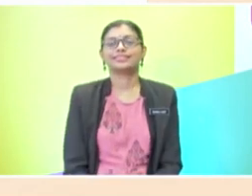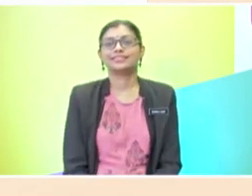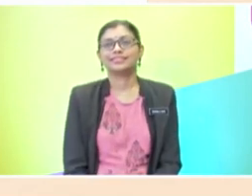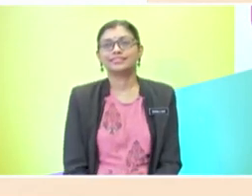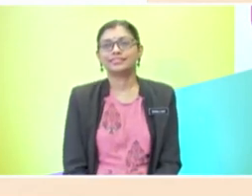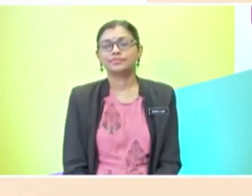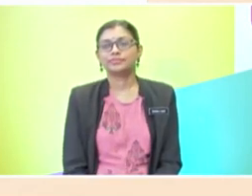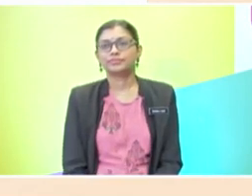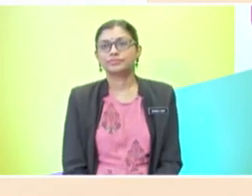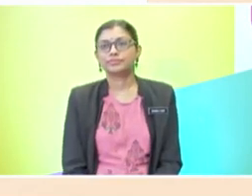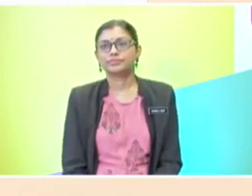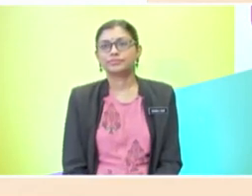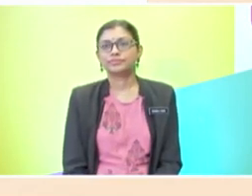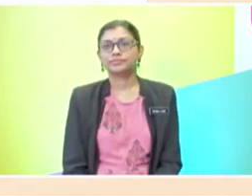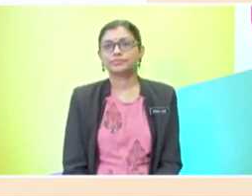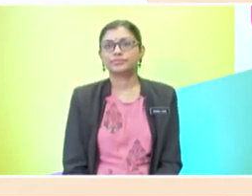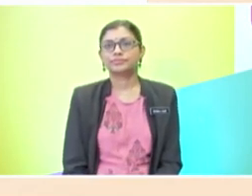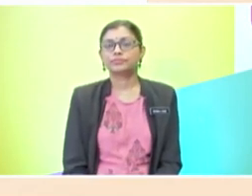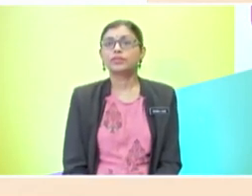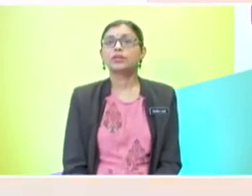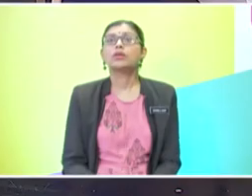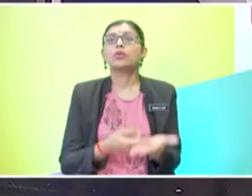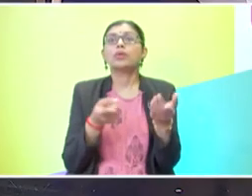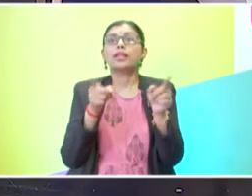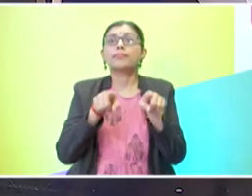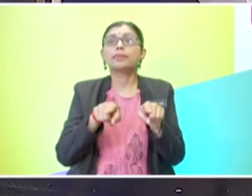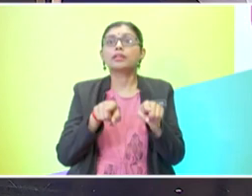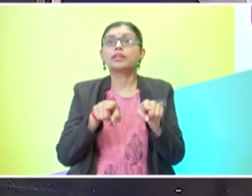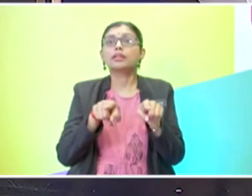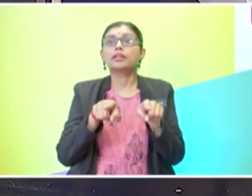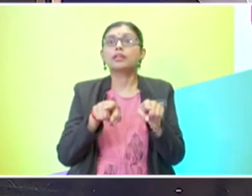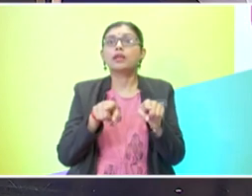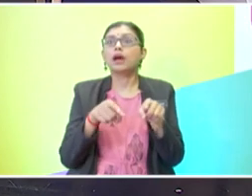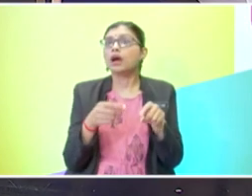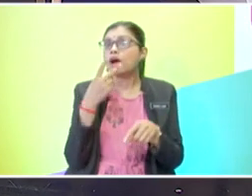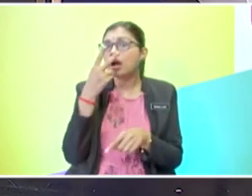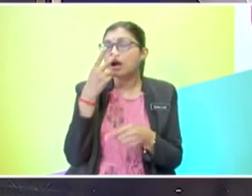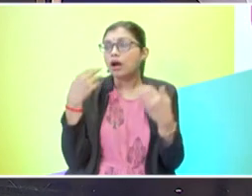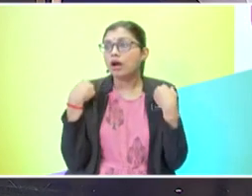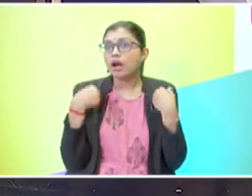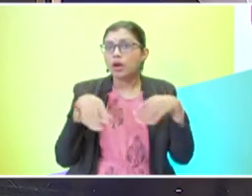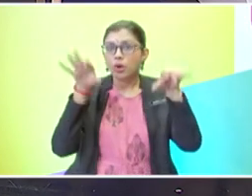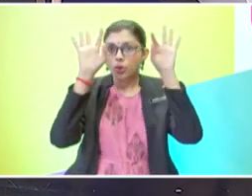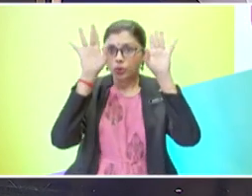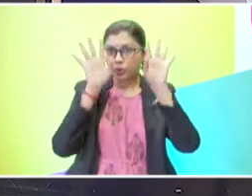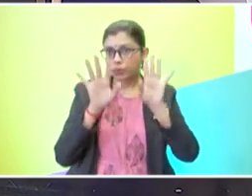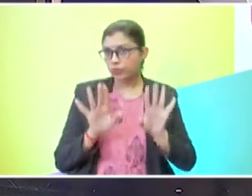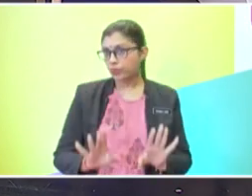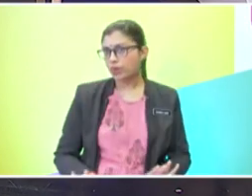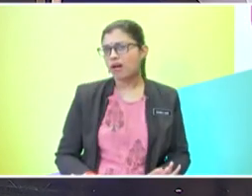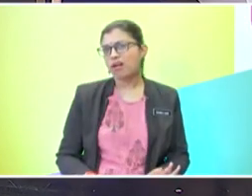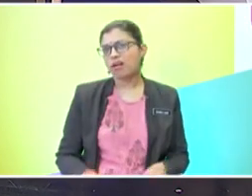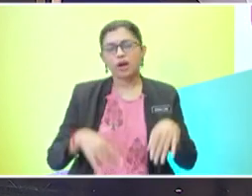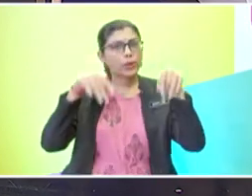No, from the picture, what is happening on that day? Oh, okay. So I see it's actually, it looks like it's raining. Yeah, it's a